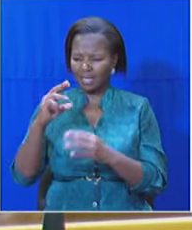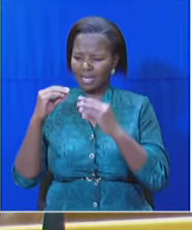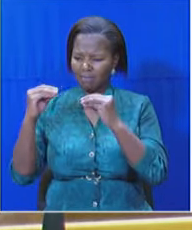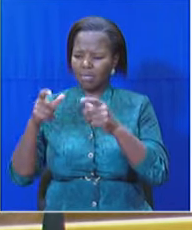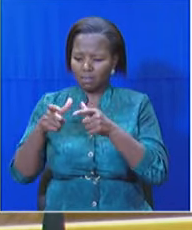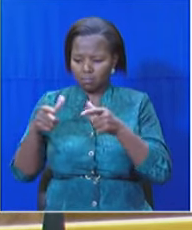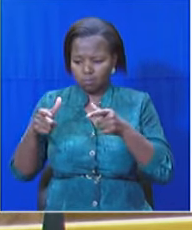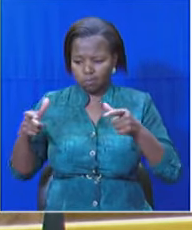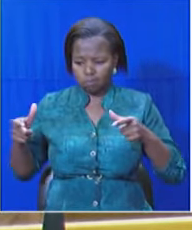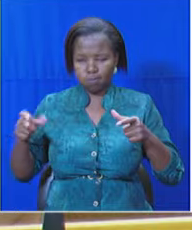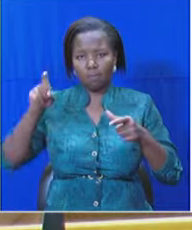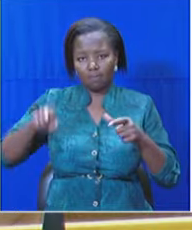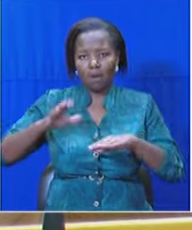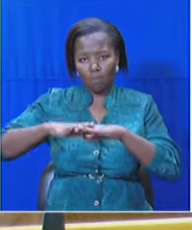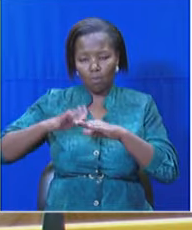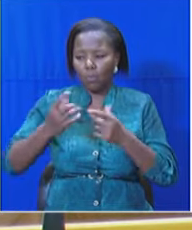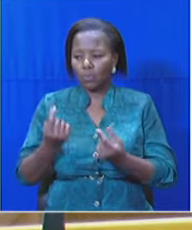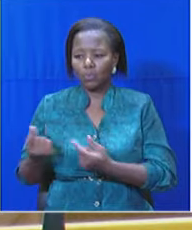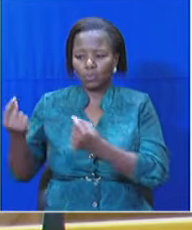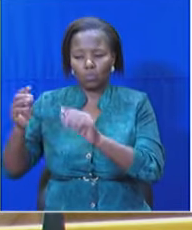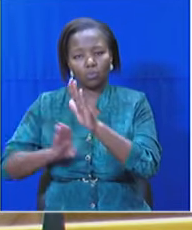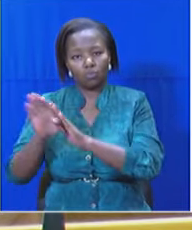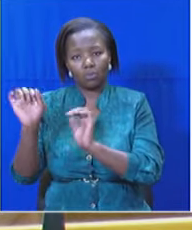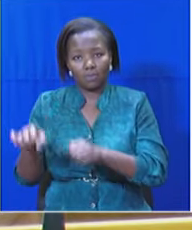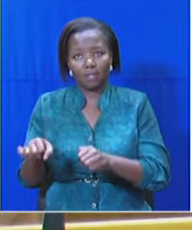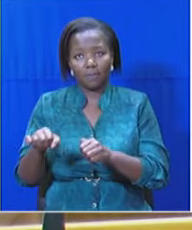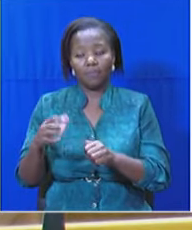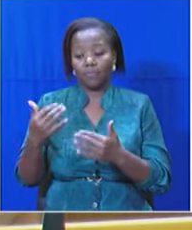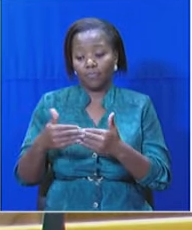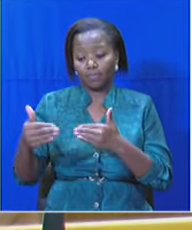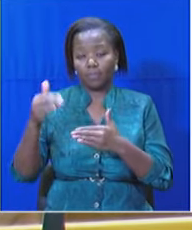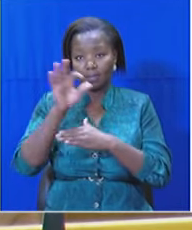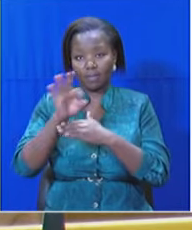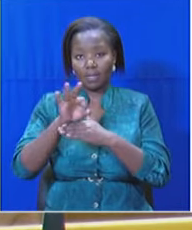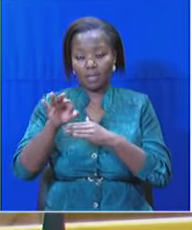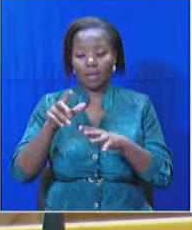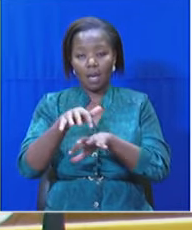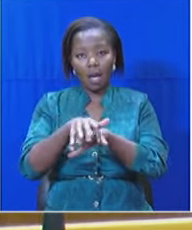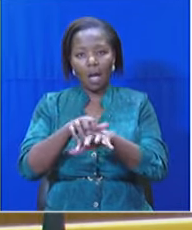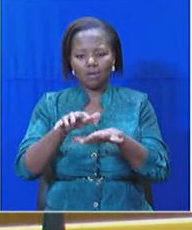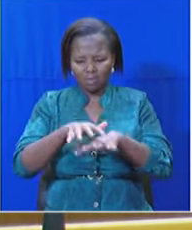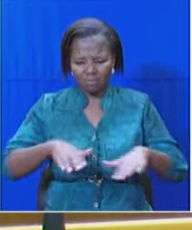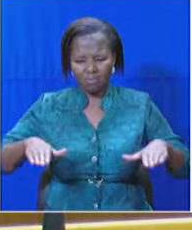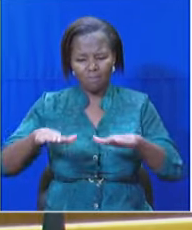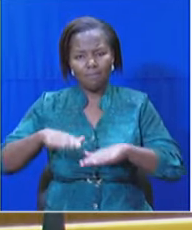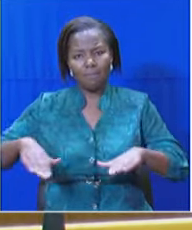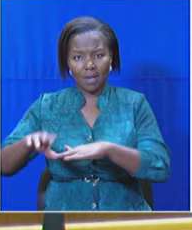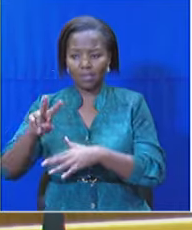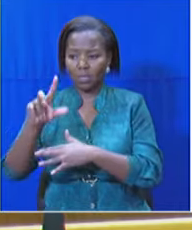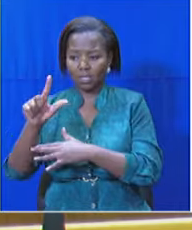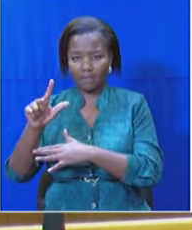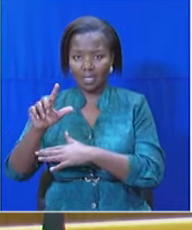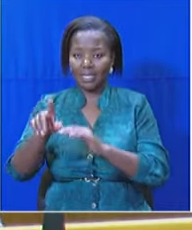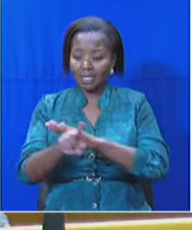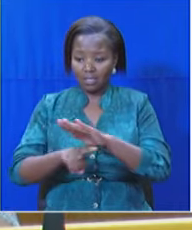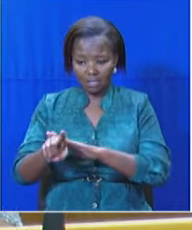and agribusiness. The plan of the department to establish 27 agri-parks in 27 poorest districts is mostly welcome,